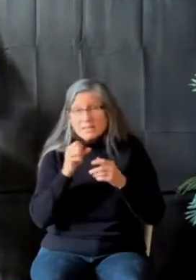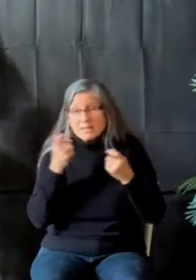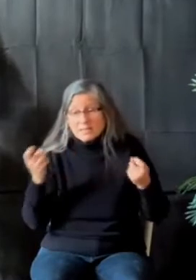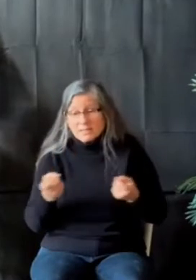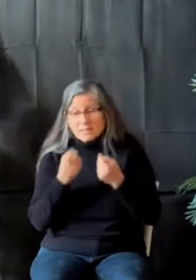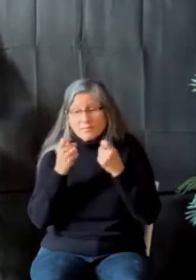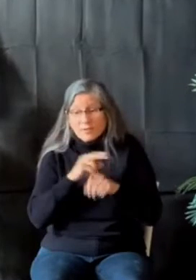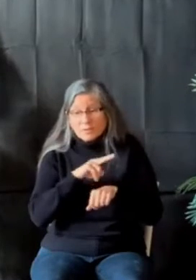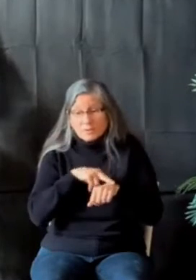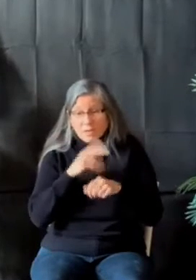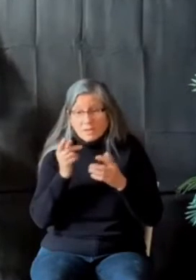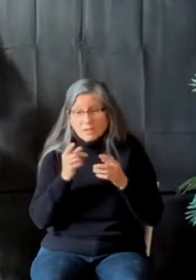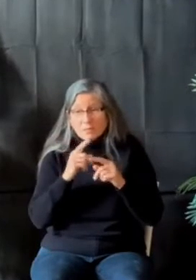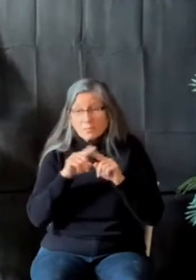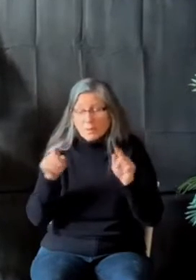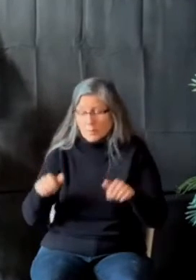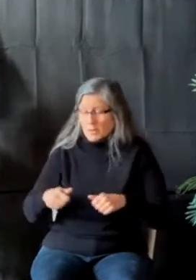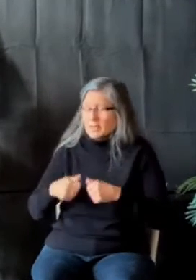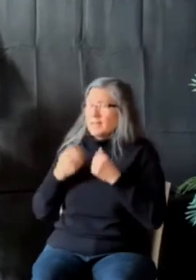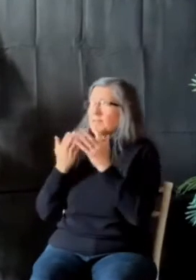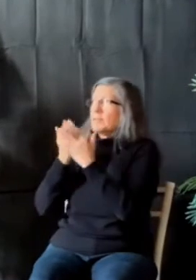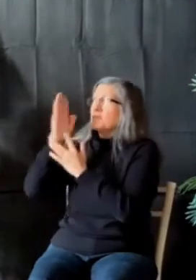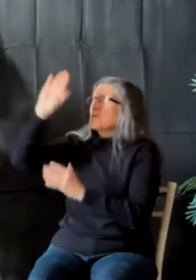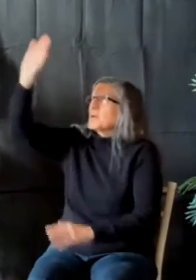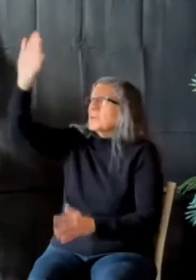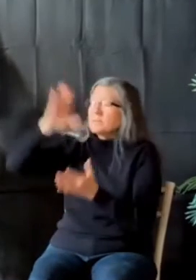but we're living by the Spirit of God.